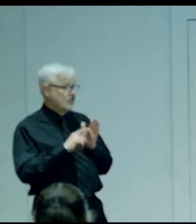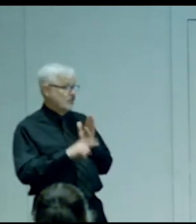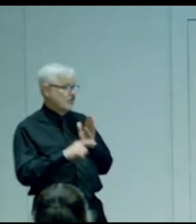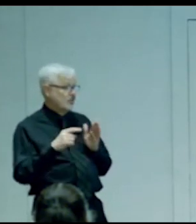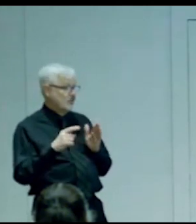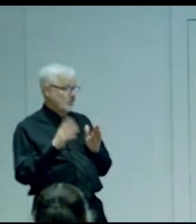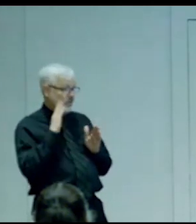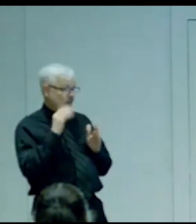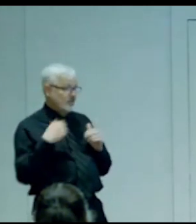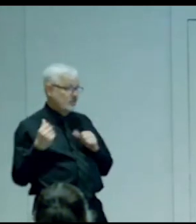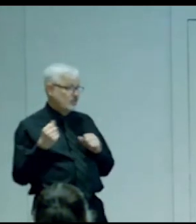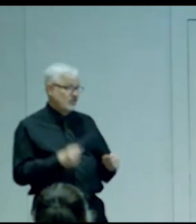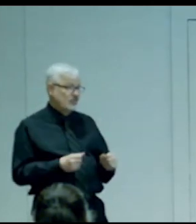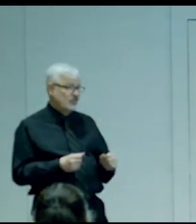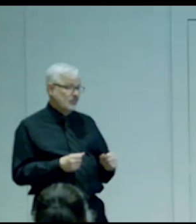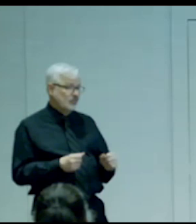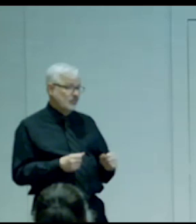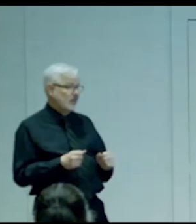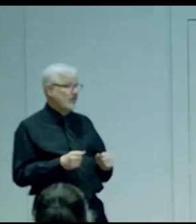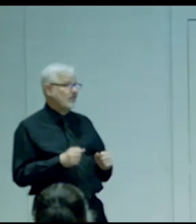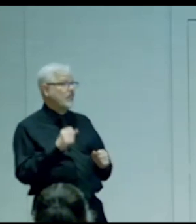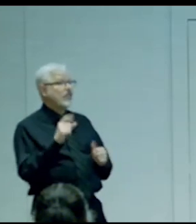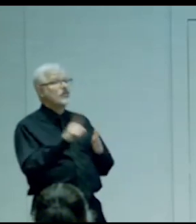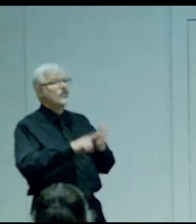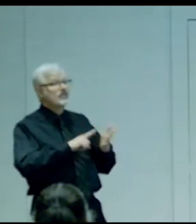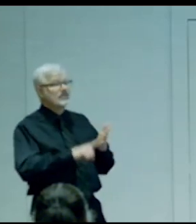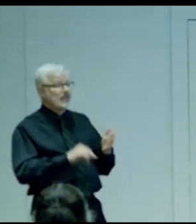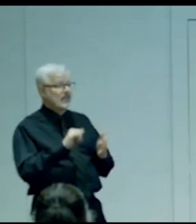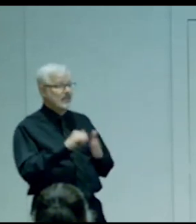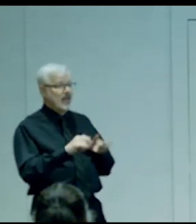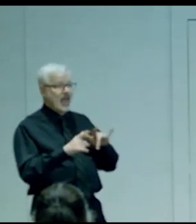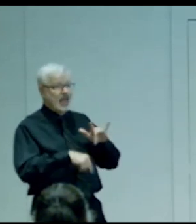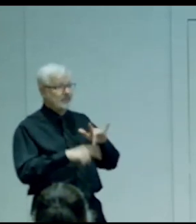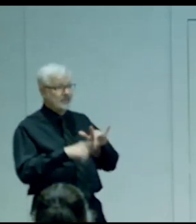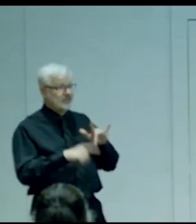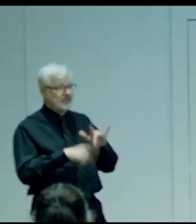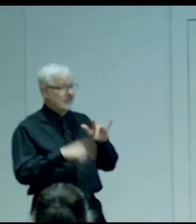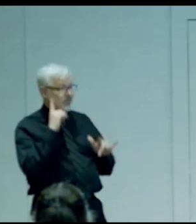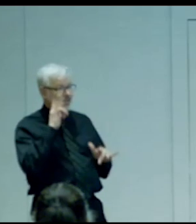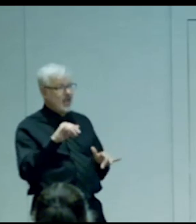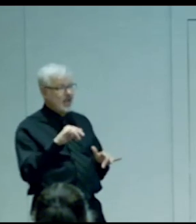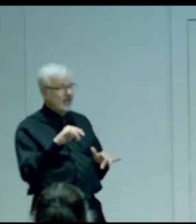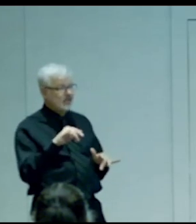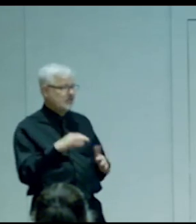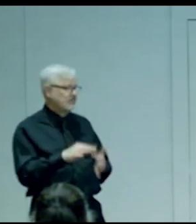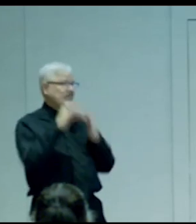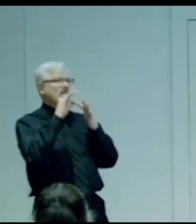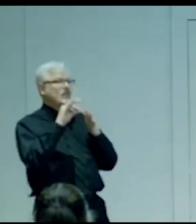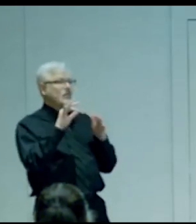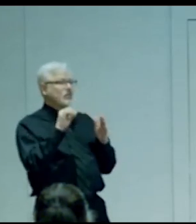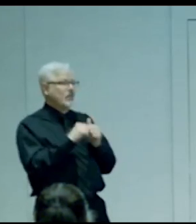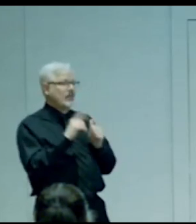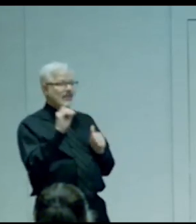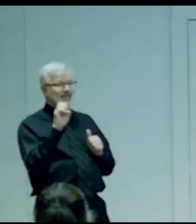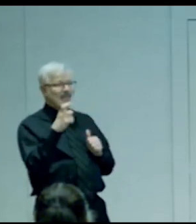out very strongly criticizing the absence of that and especially in the